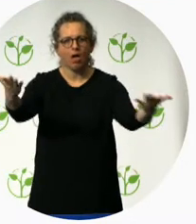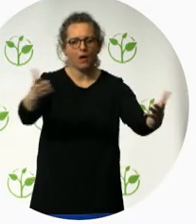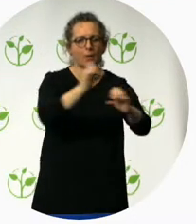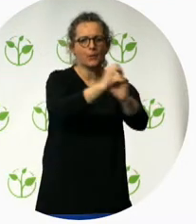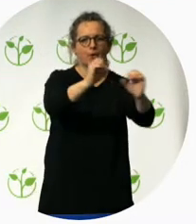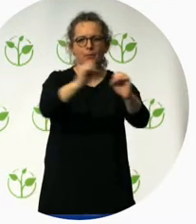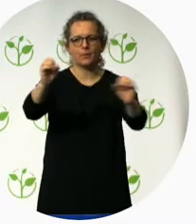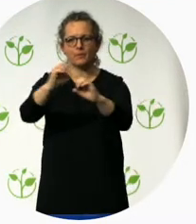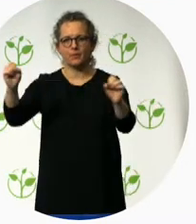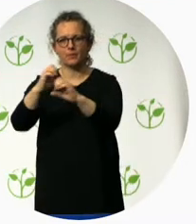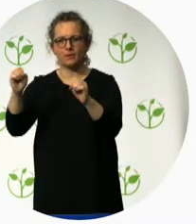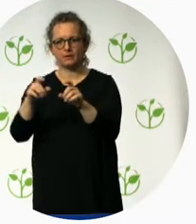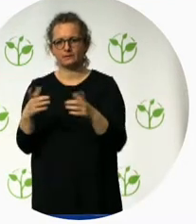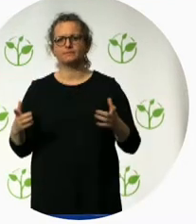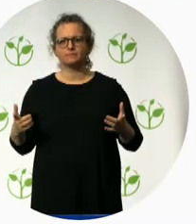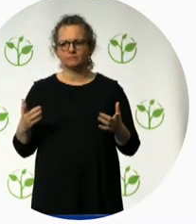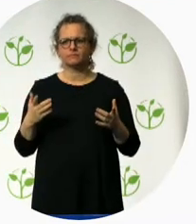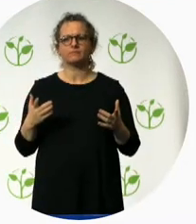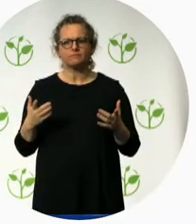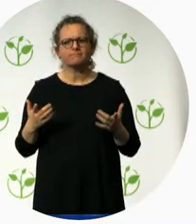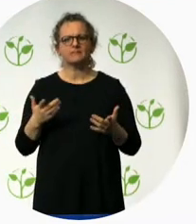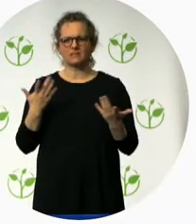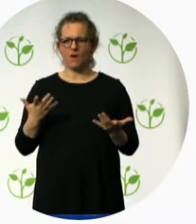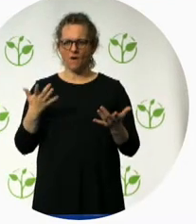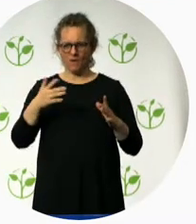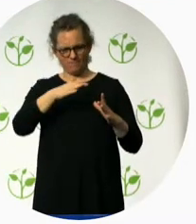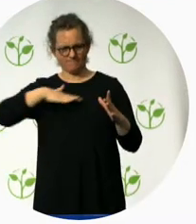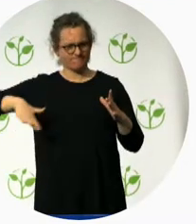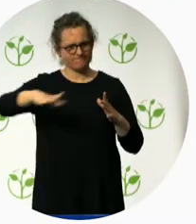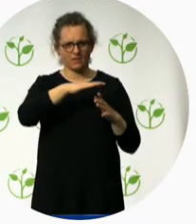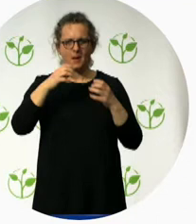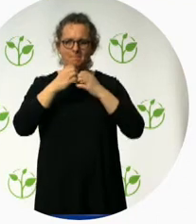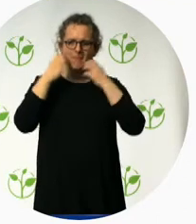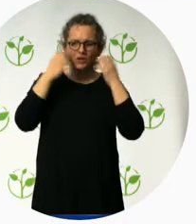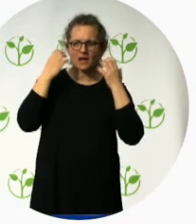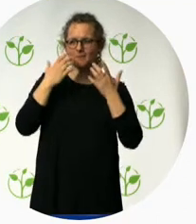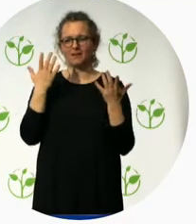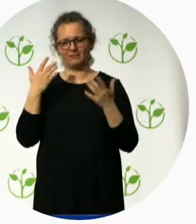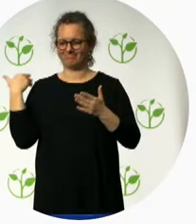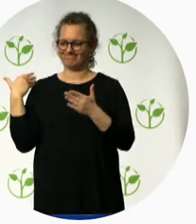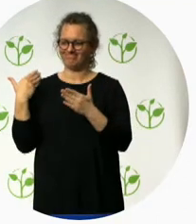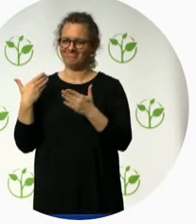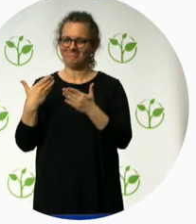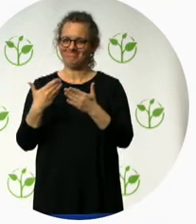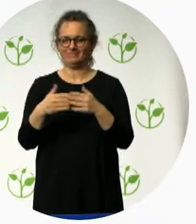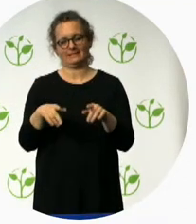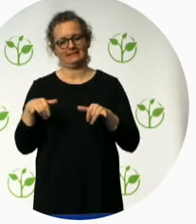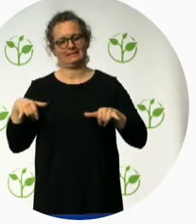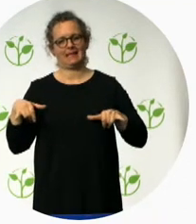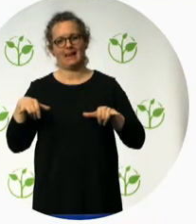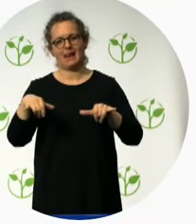also this financial crisis. In terms of internship, some companies are hoping